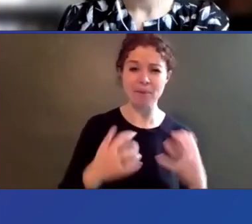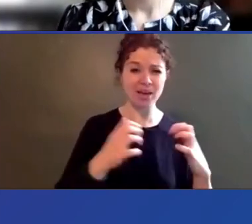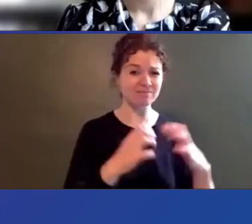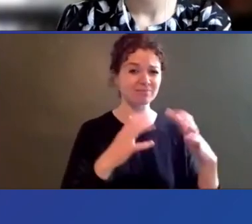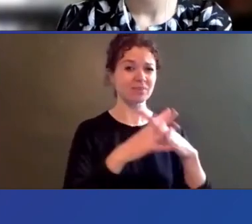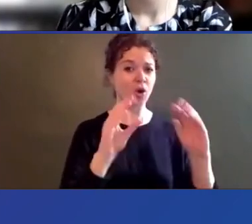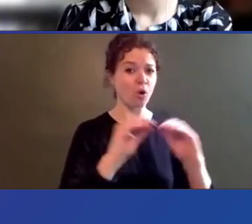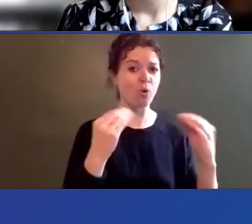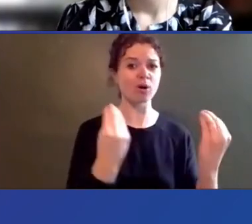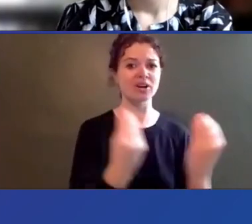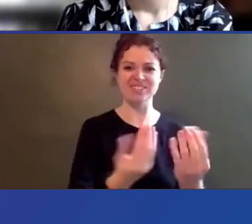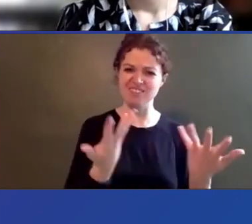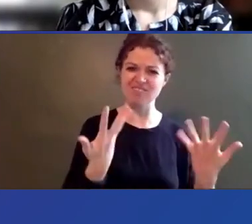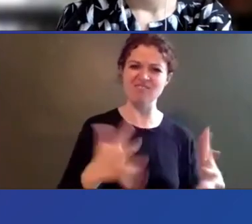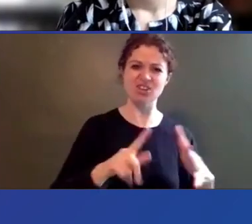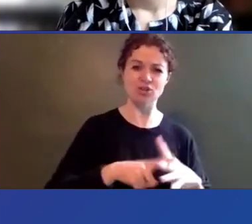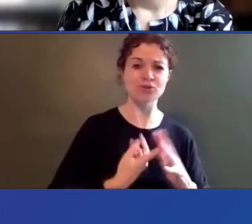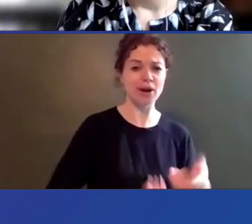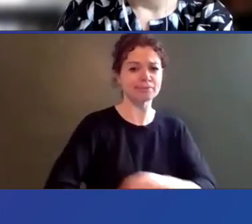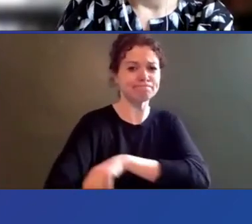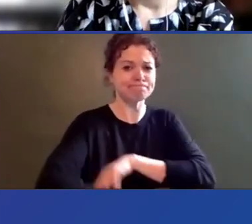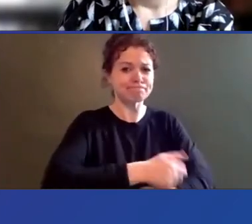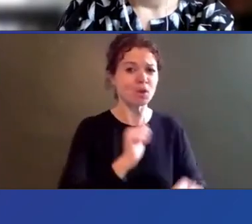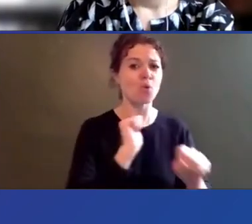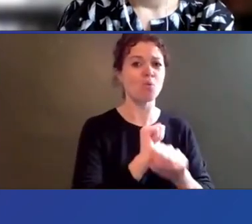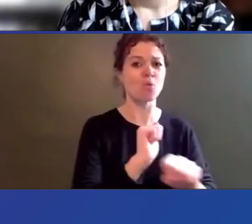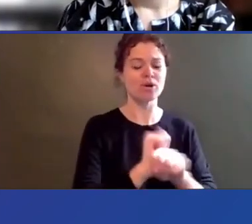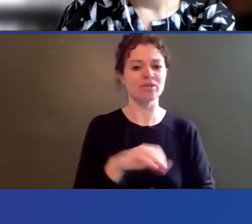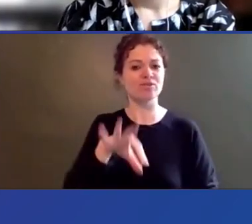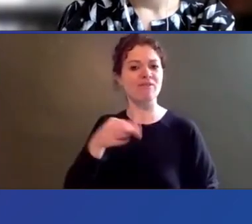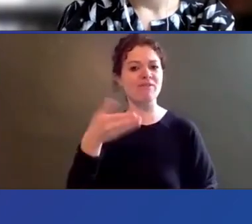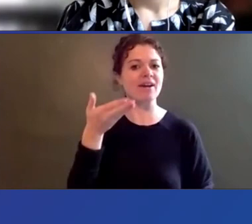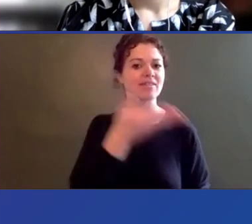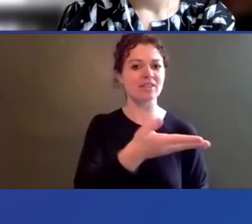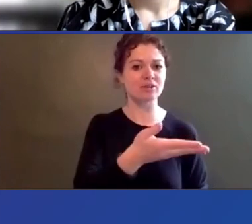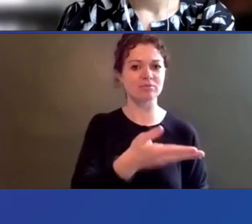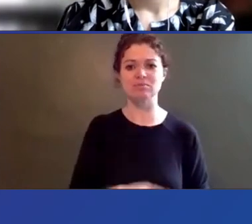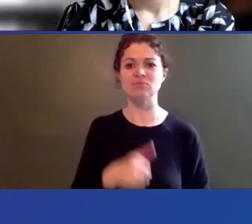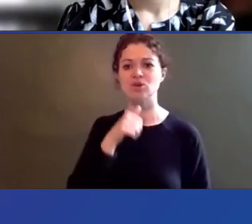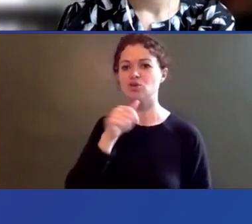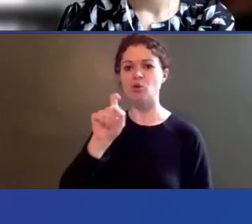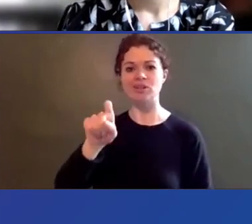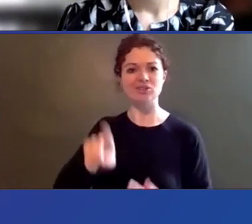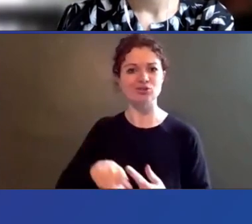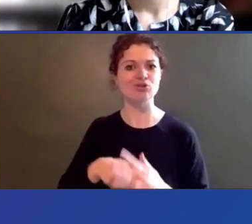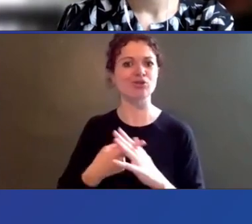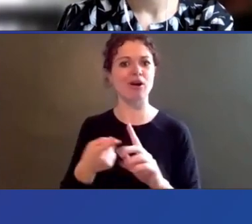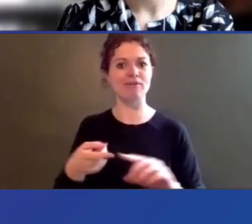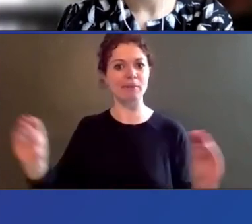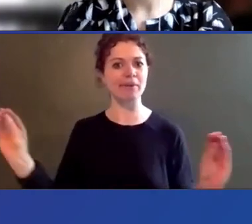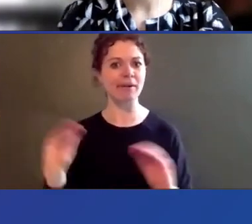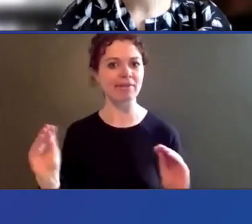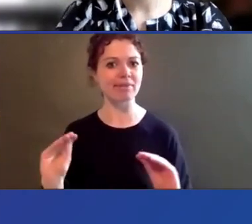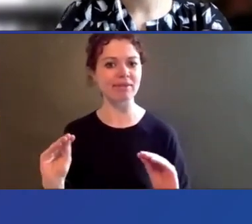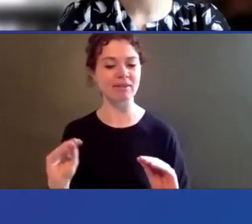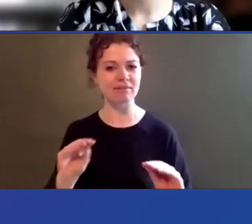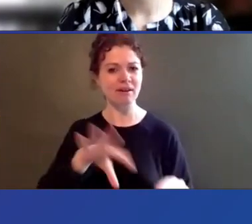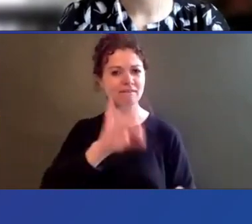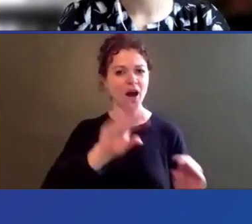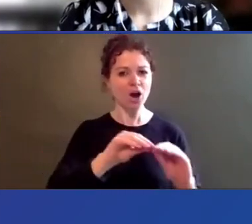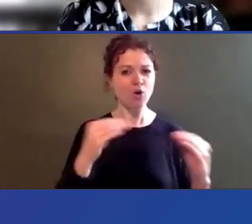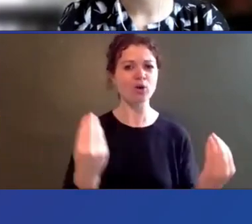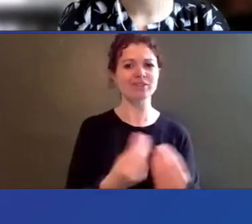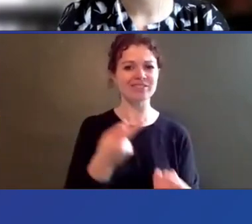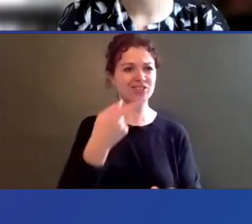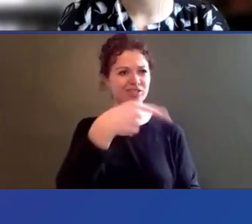their work, right? Not everybody has to do everything themselves. And conversely,